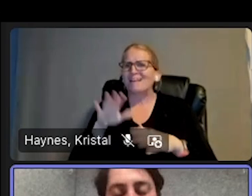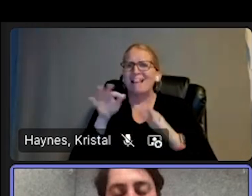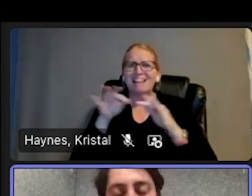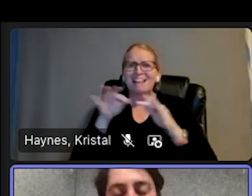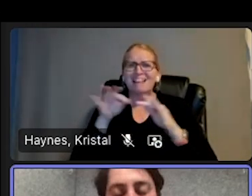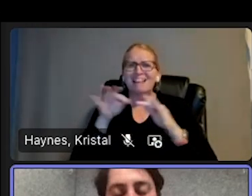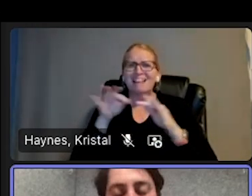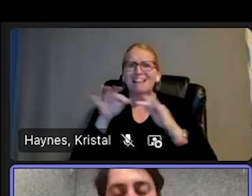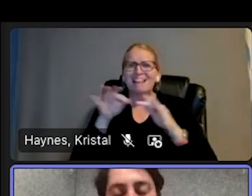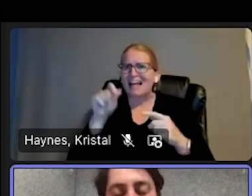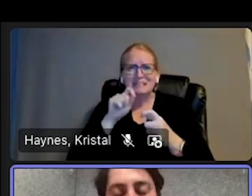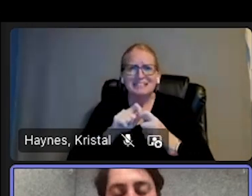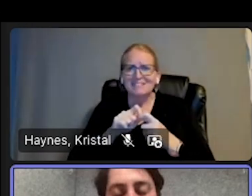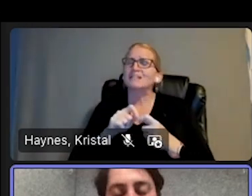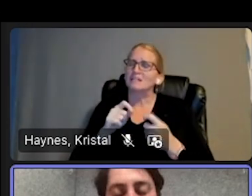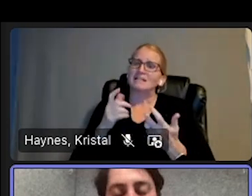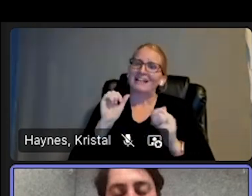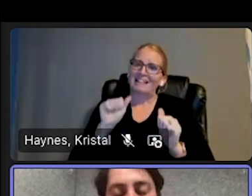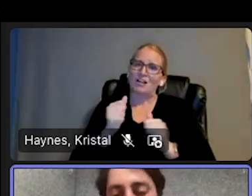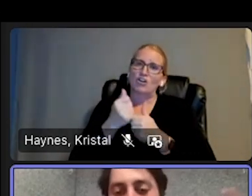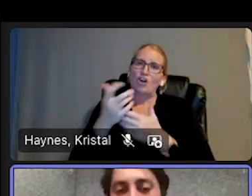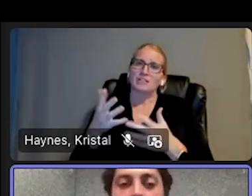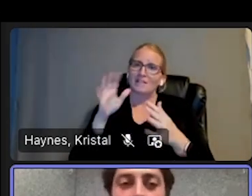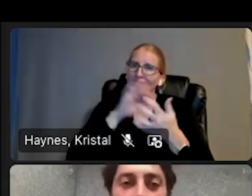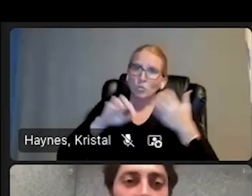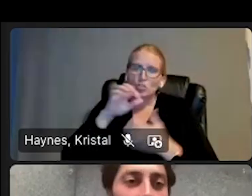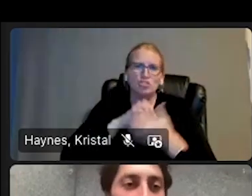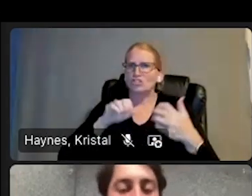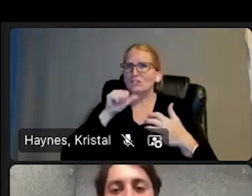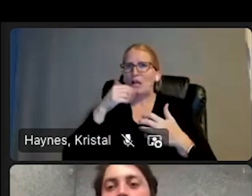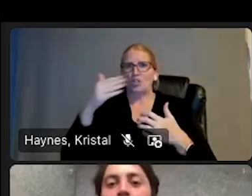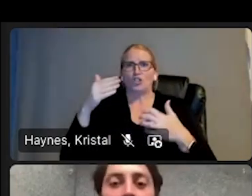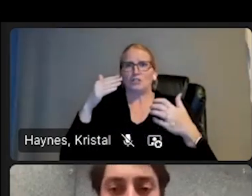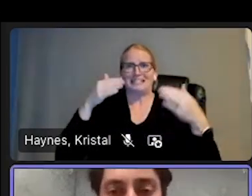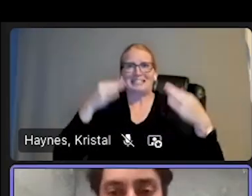lack of direction amongst the people who are operationalizing those goals.